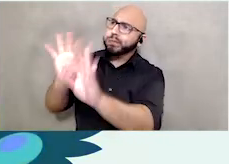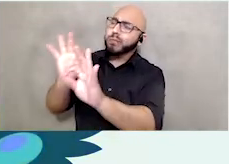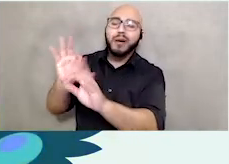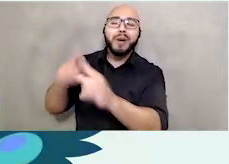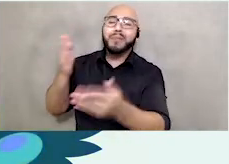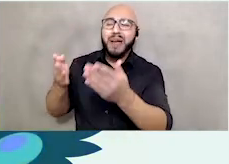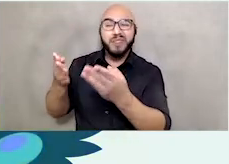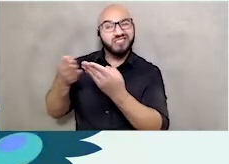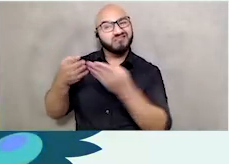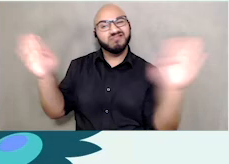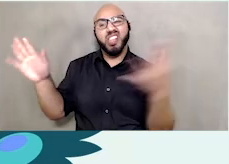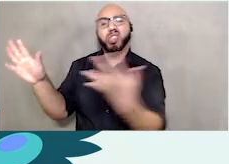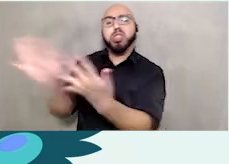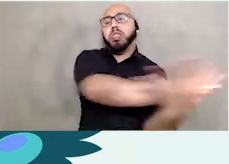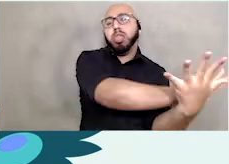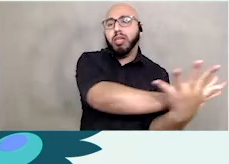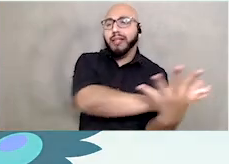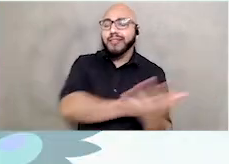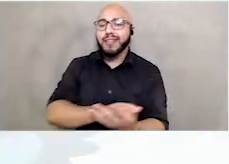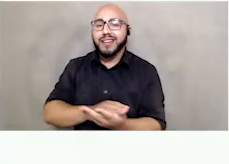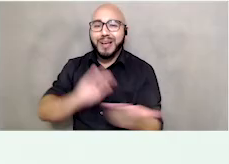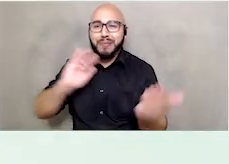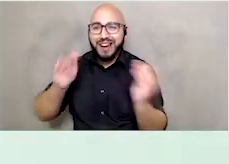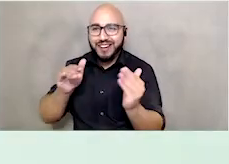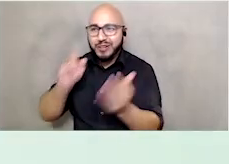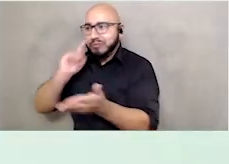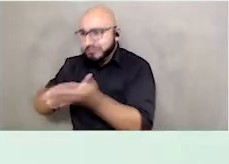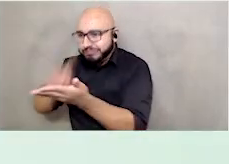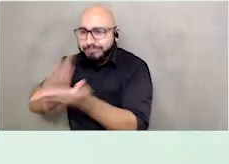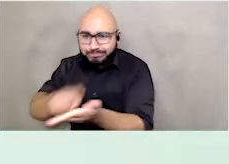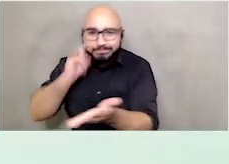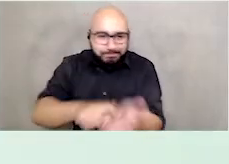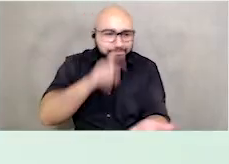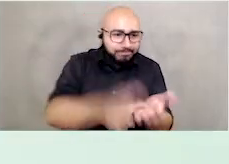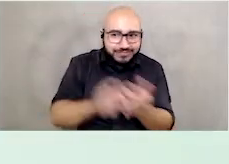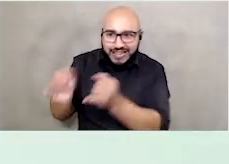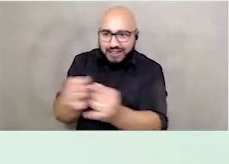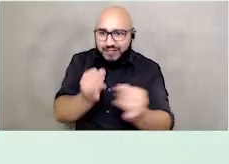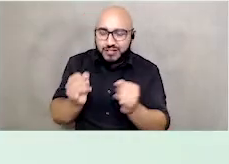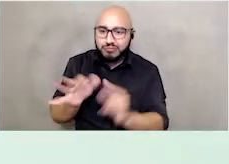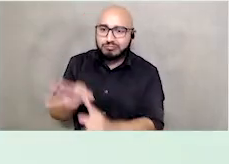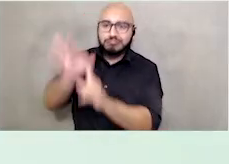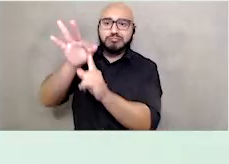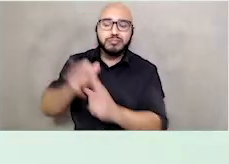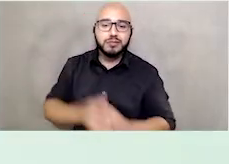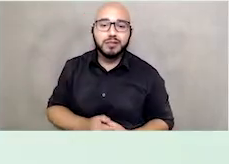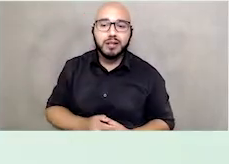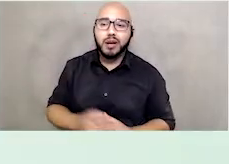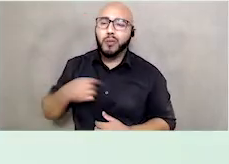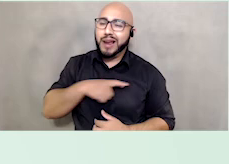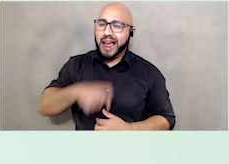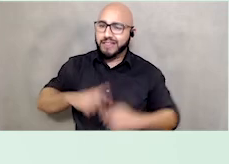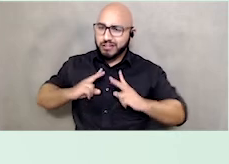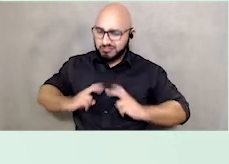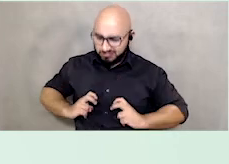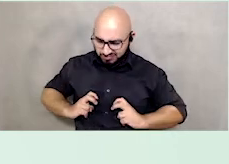than recognizing the uniqueness of each individual. We also have to ask ourselves, is it realistic or even possible for people to